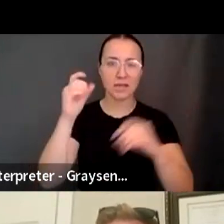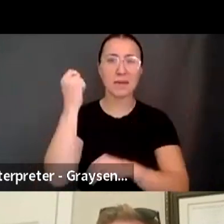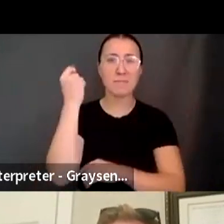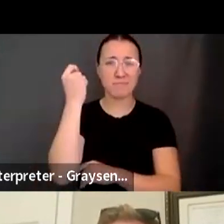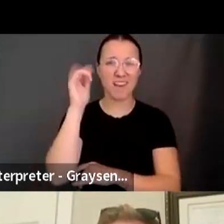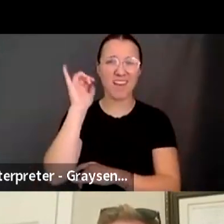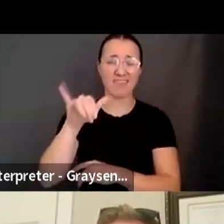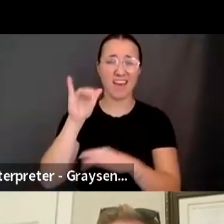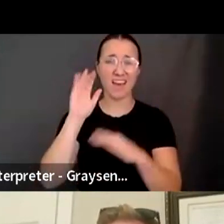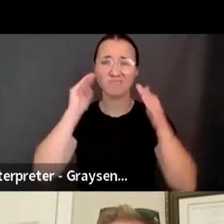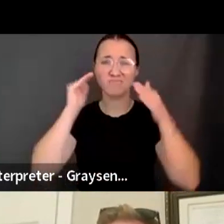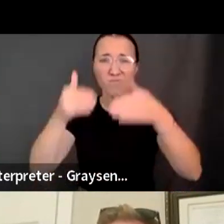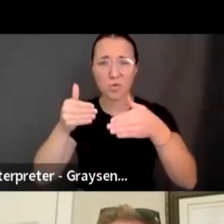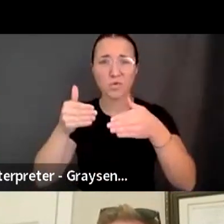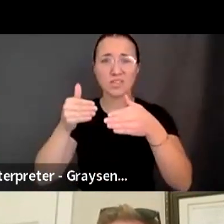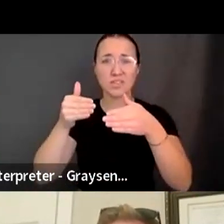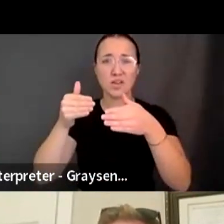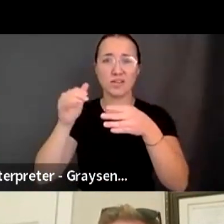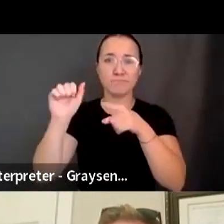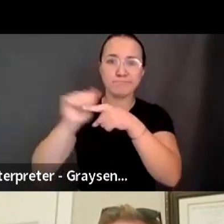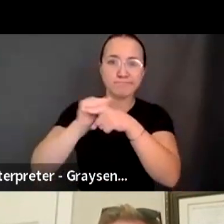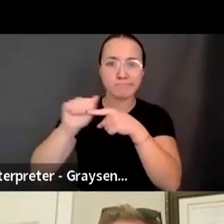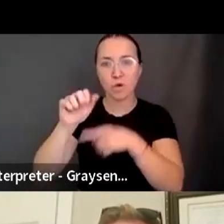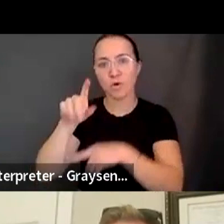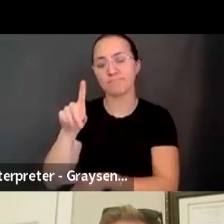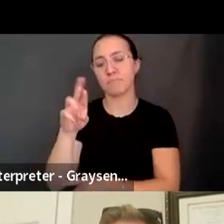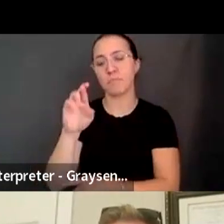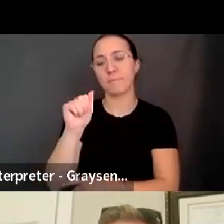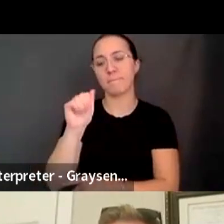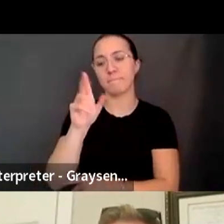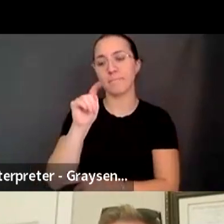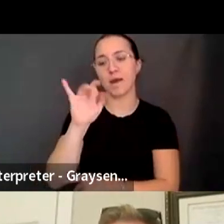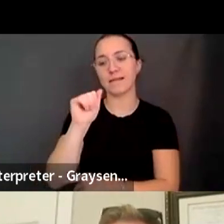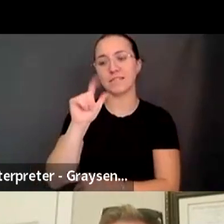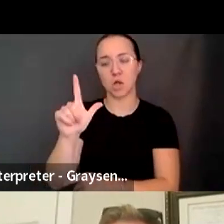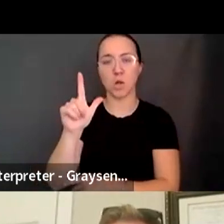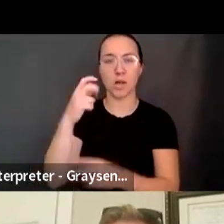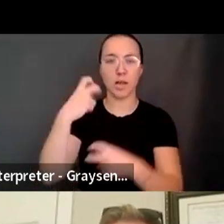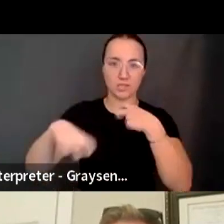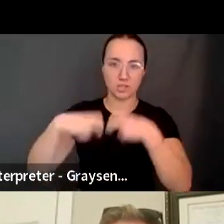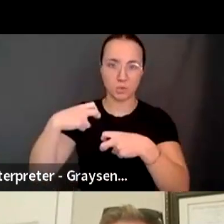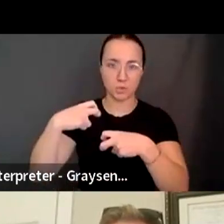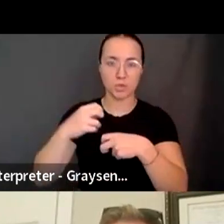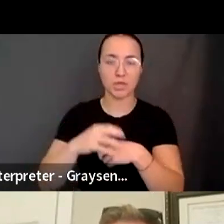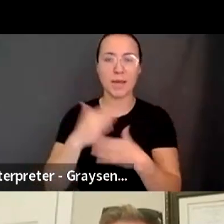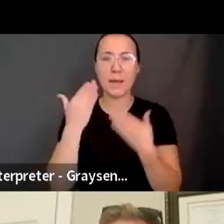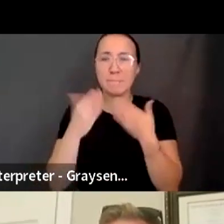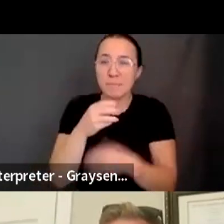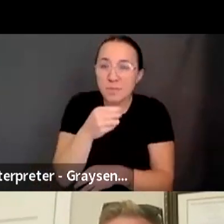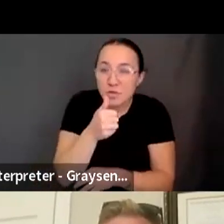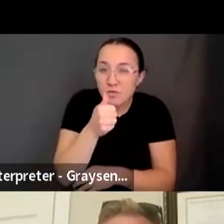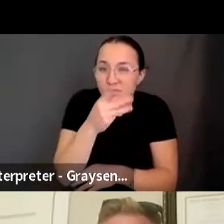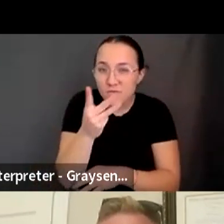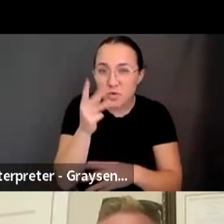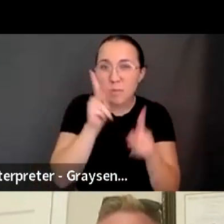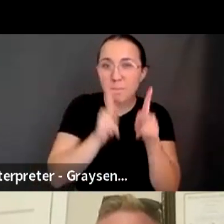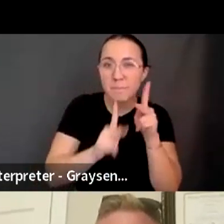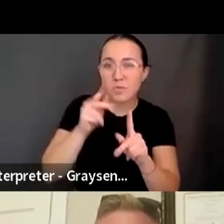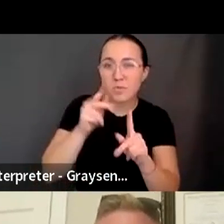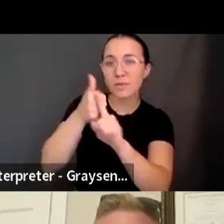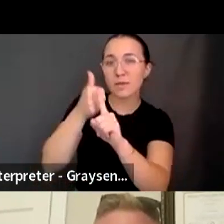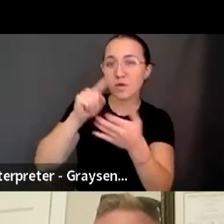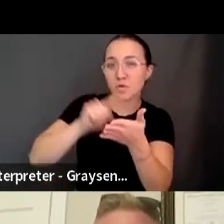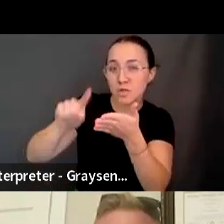on practical issues. There are, you know, maybe a few people at UT whose research is